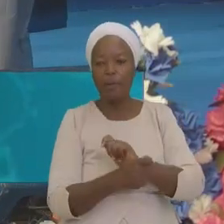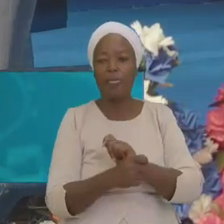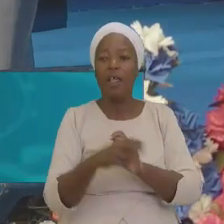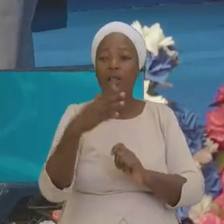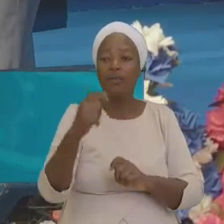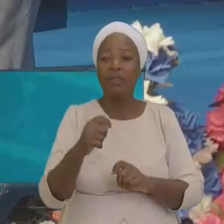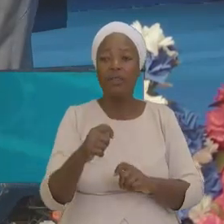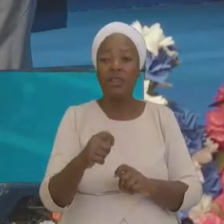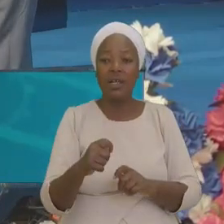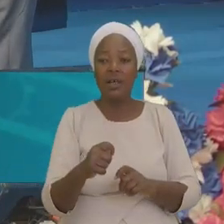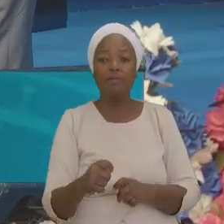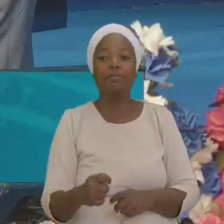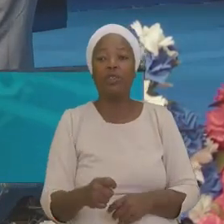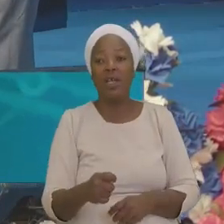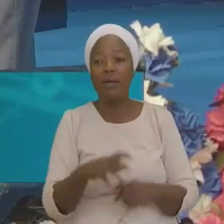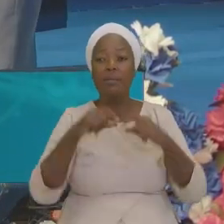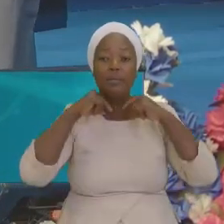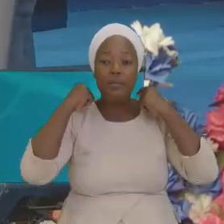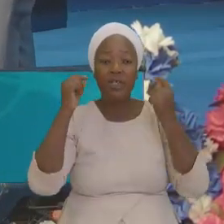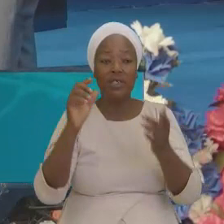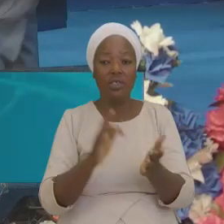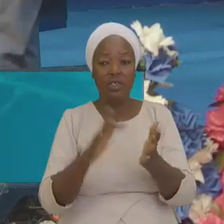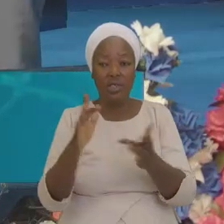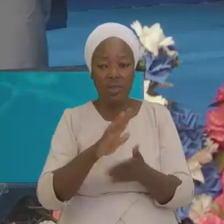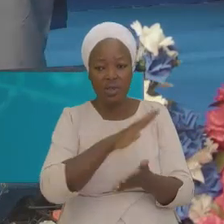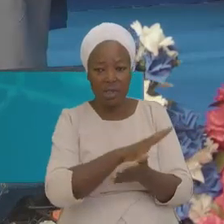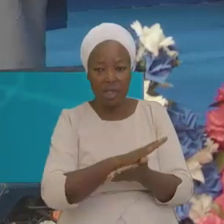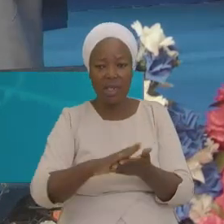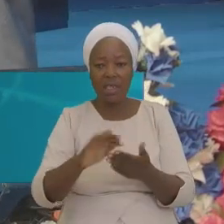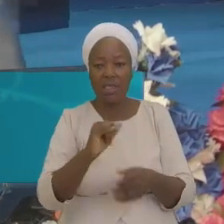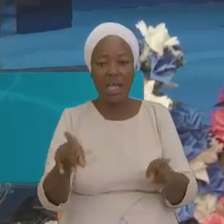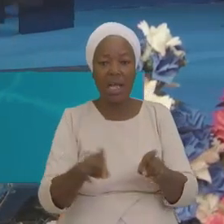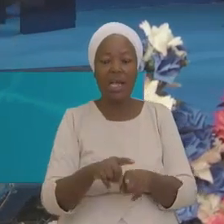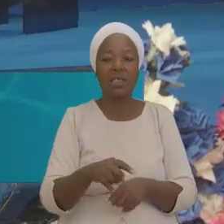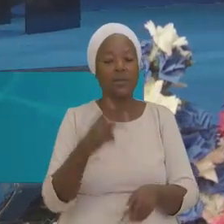priest Jesus cleansing as foretold.